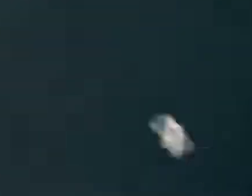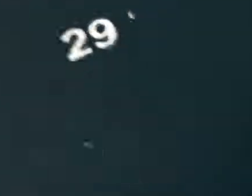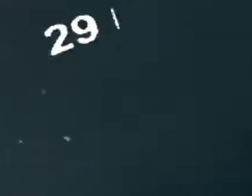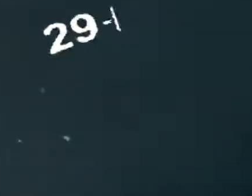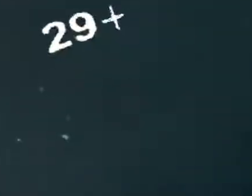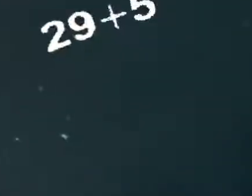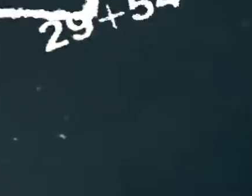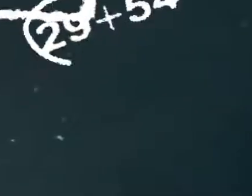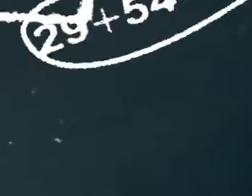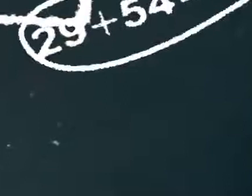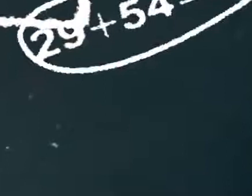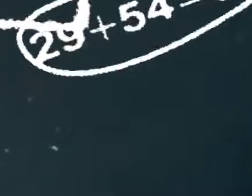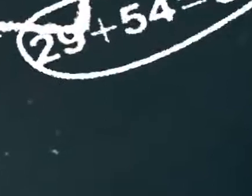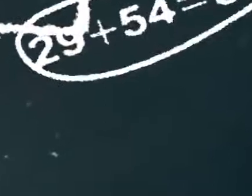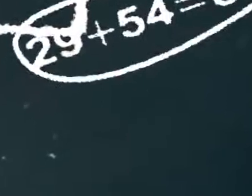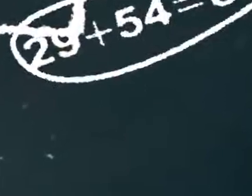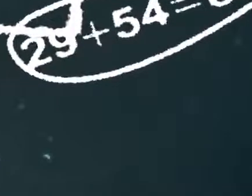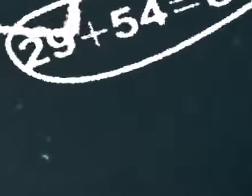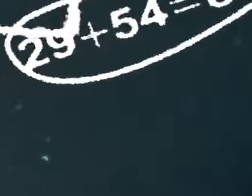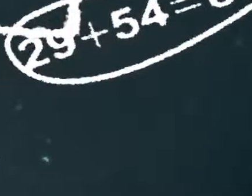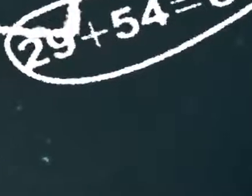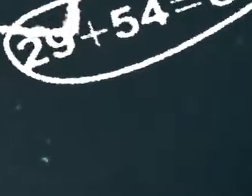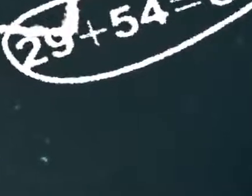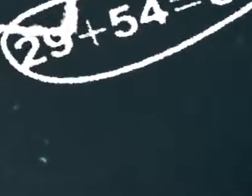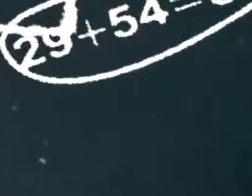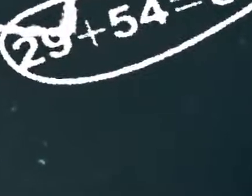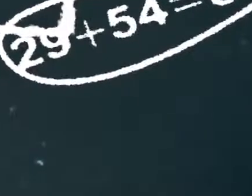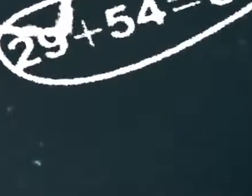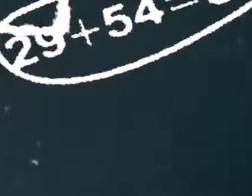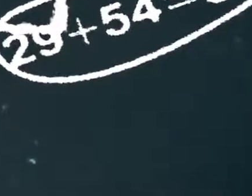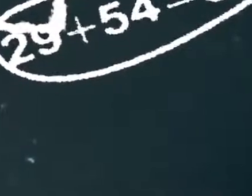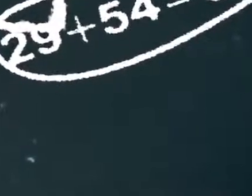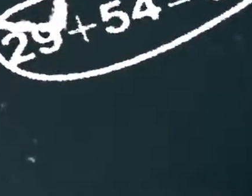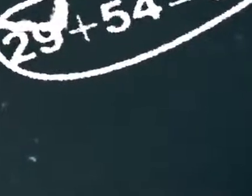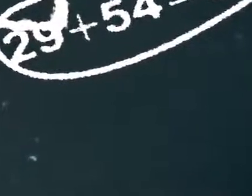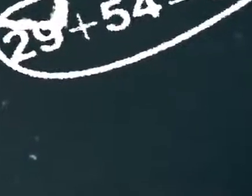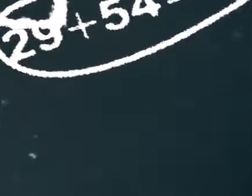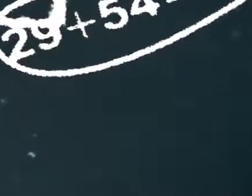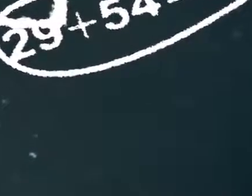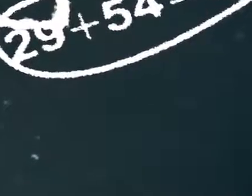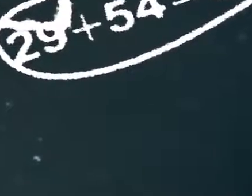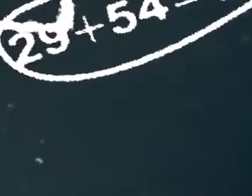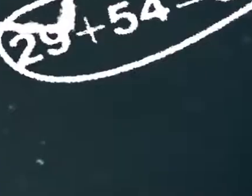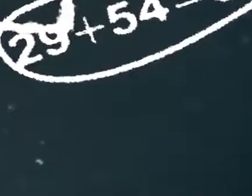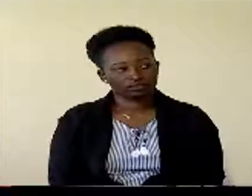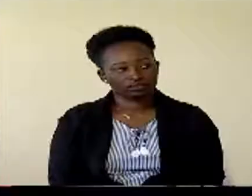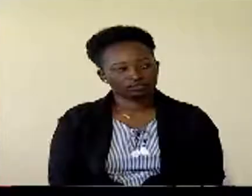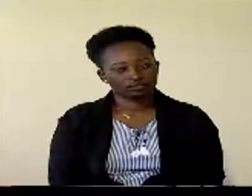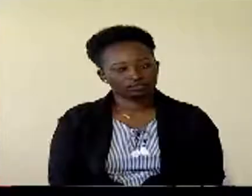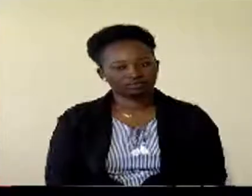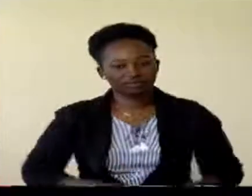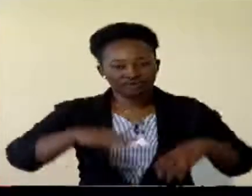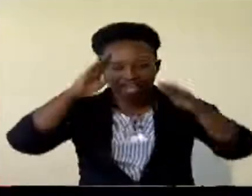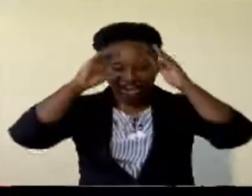Welcome to Study Time, a televised home learning program produced by Rwanda Education Board. Hello,